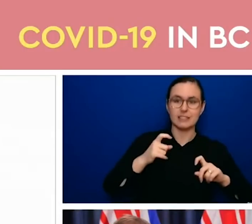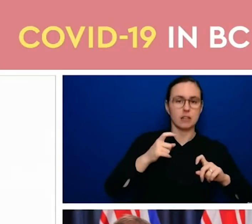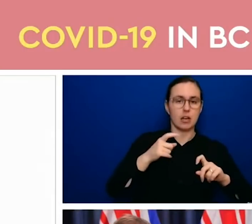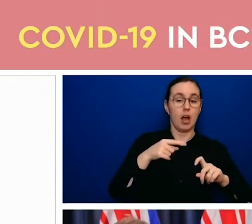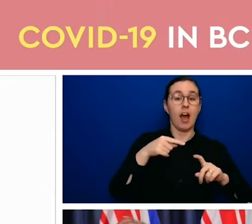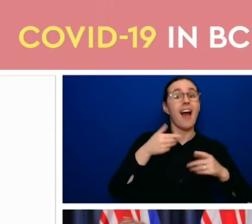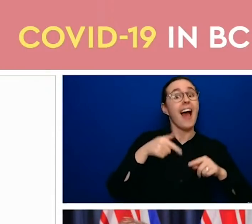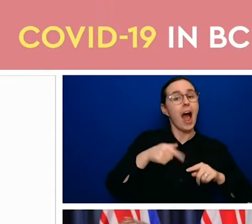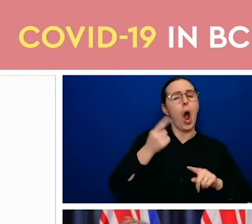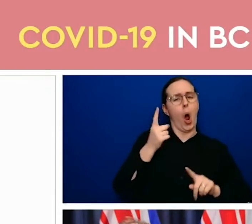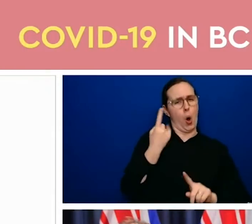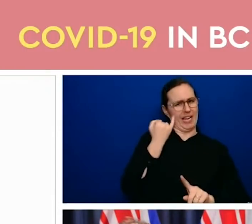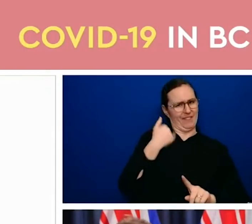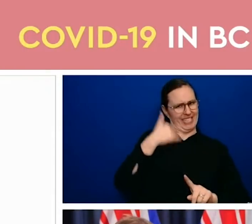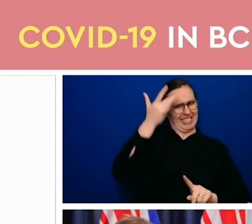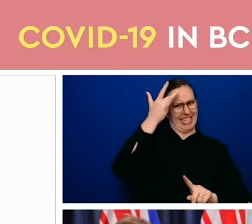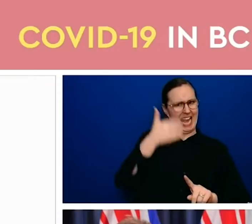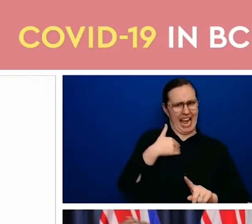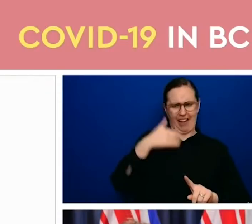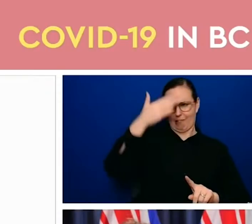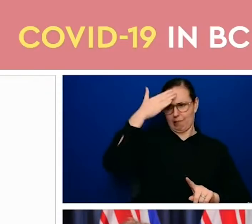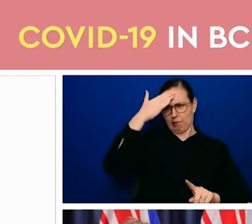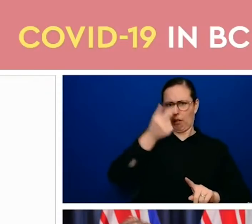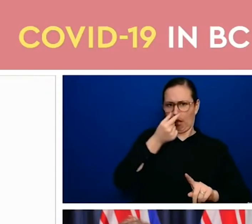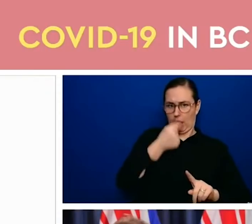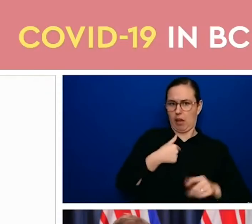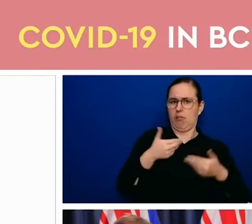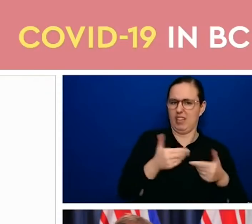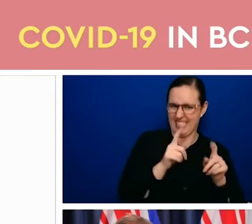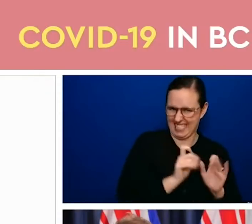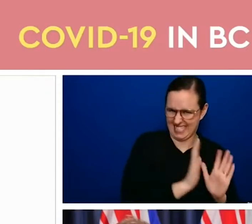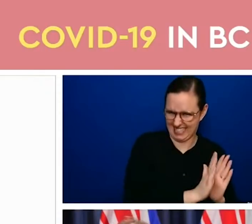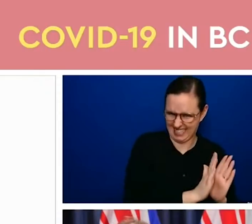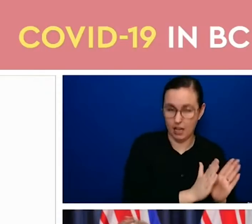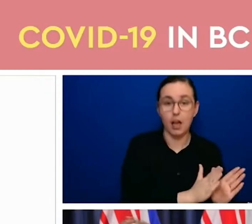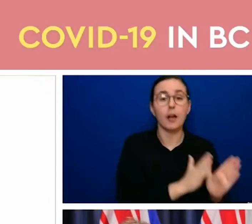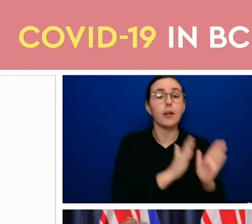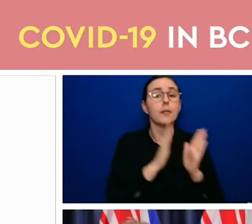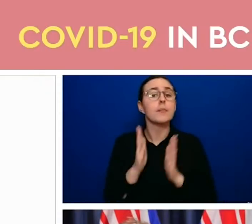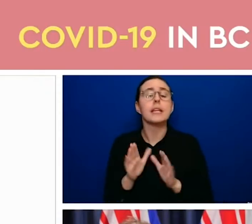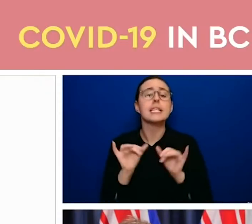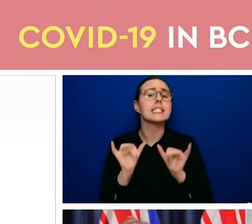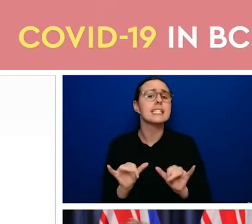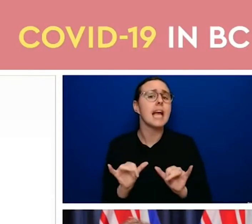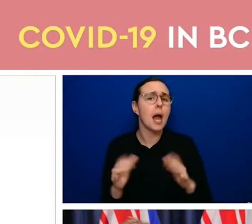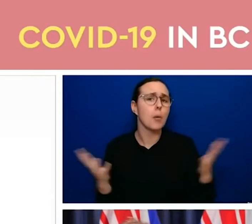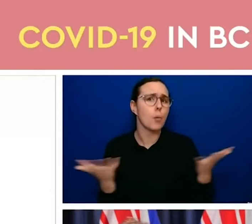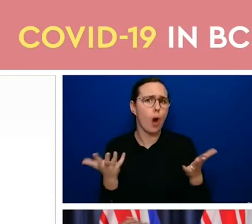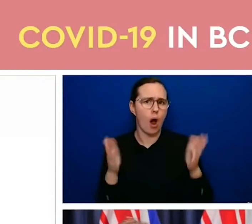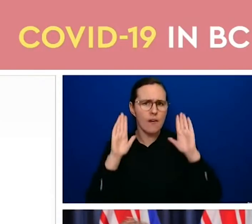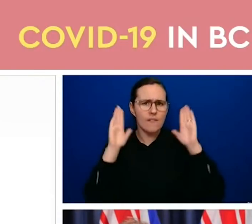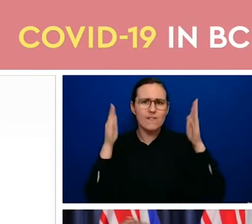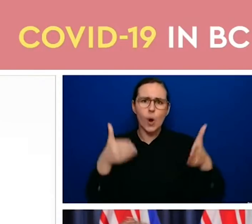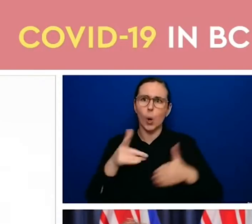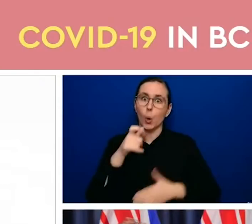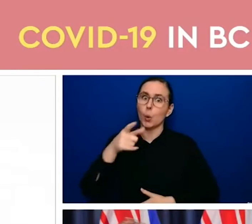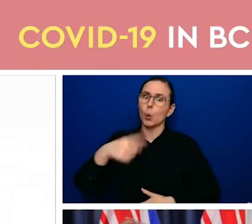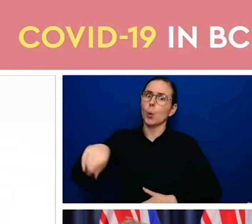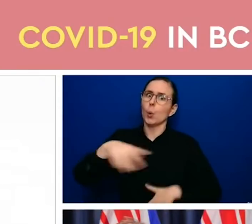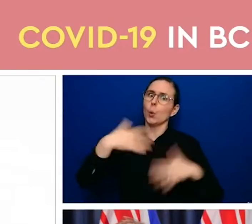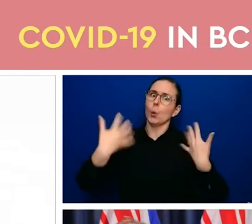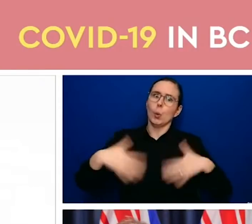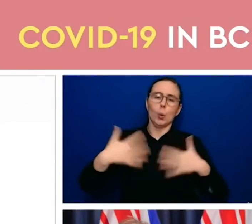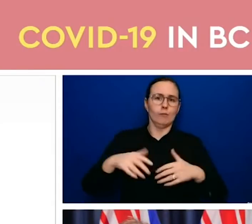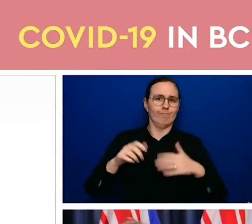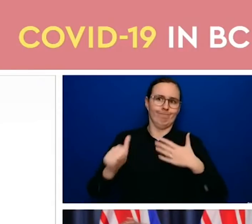for those who are most at risk. That is, those who are susceptible to severe illness and death from COVID-19, those individuals where testing is